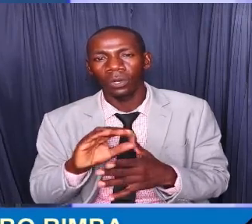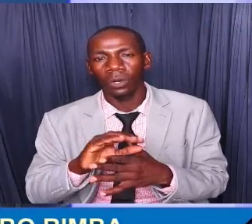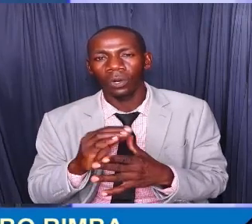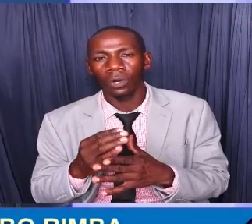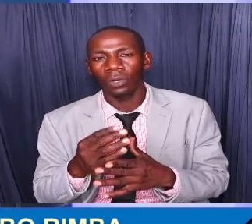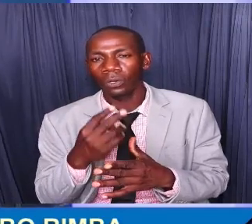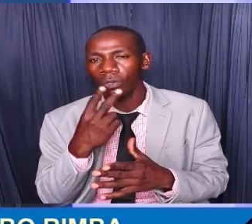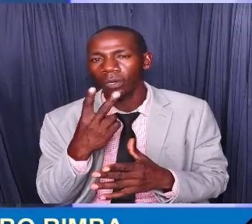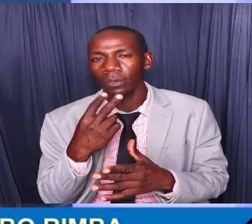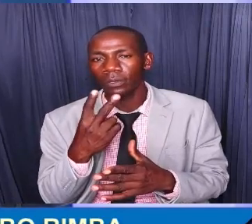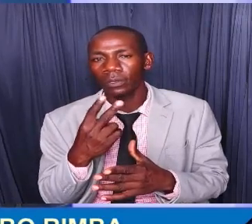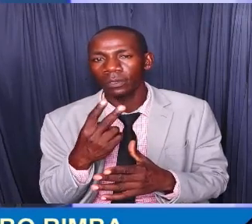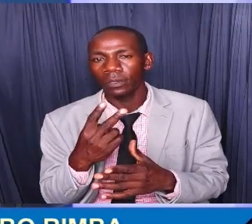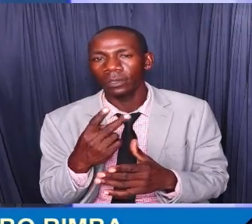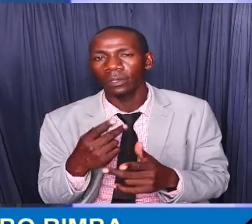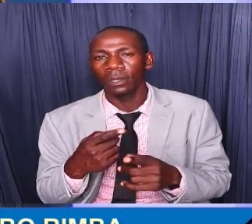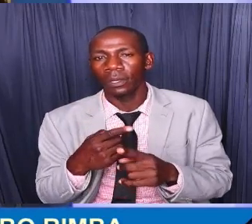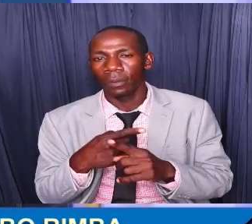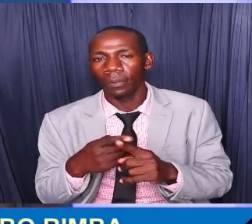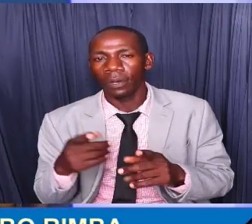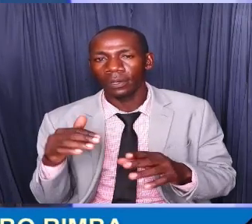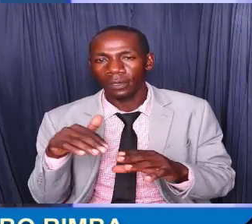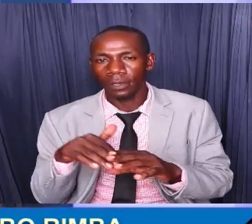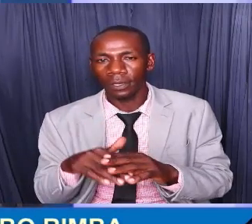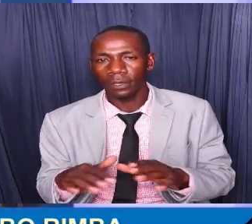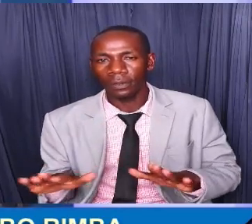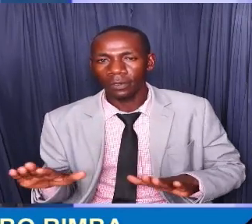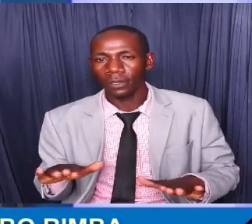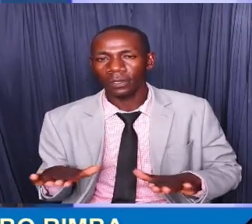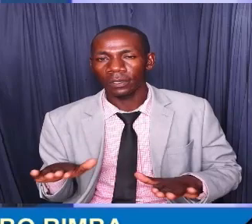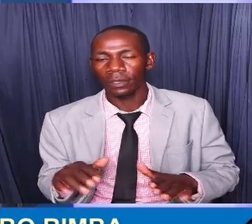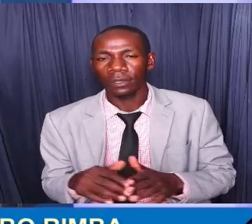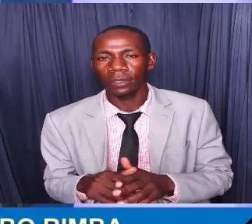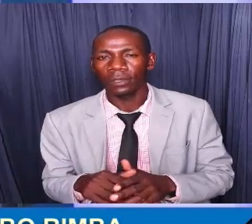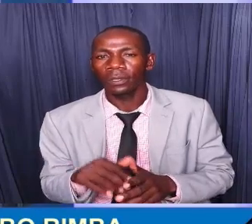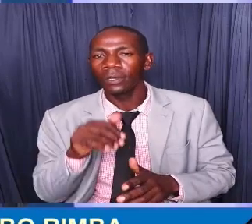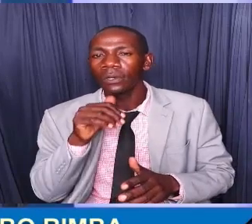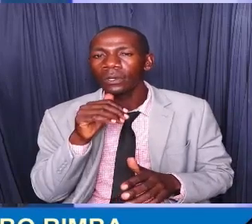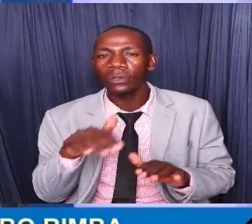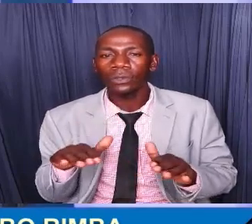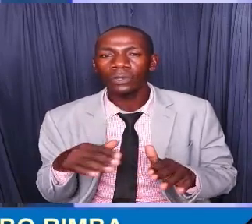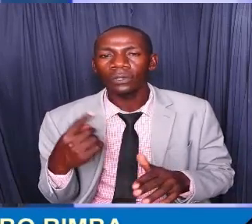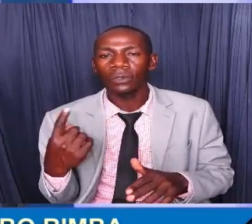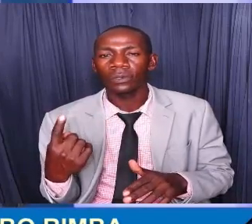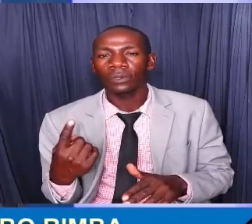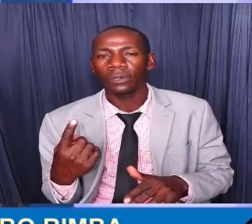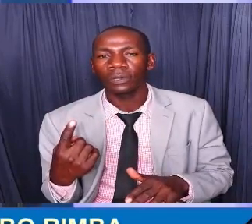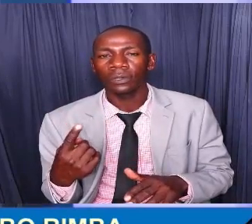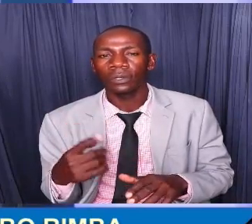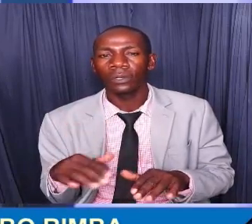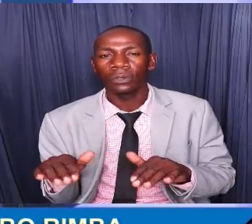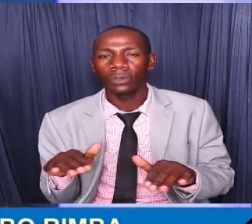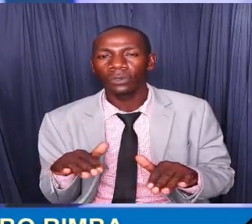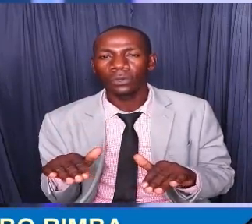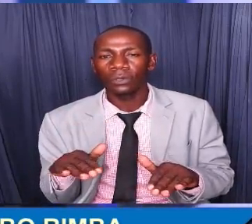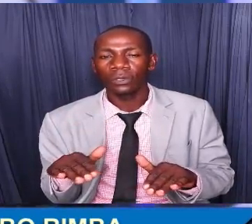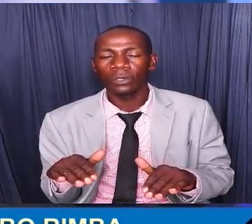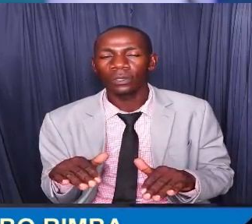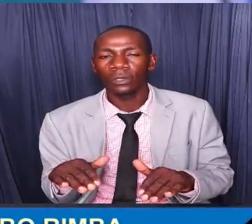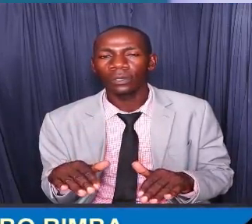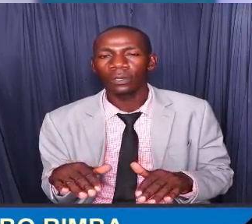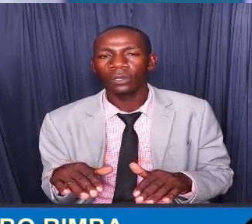ulimi. Neither in tongue. Bali kwa tendo. But indeed. Na si kwa tendo tu. And not only indeed. Kwa tendo.